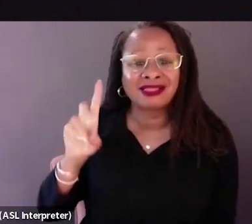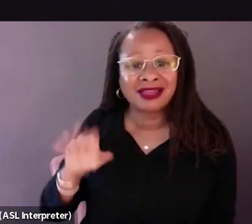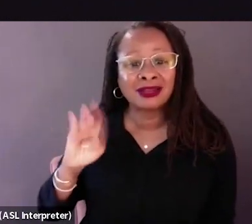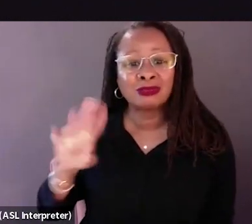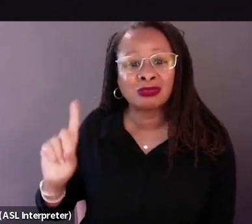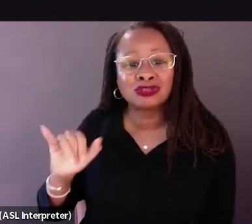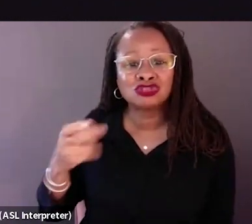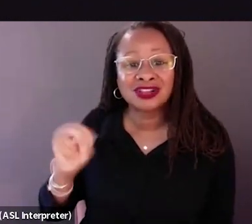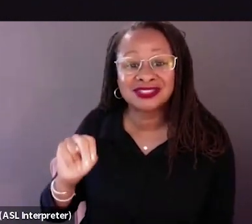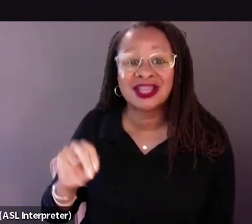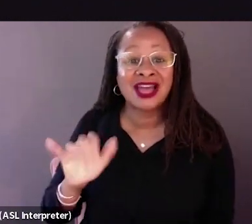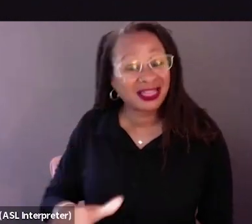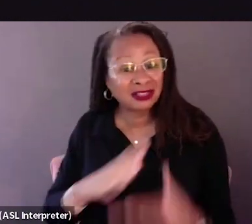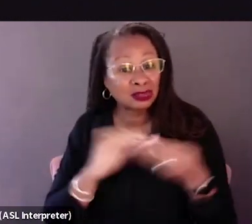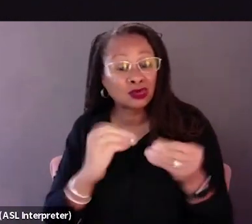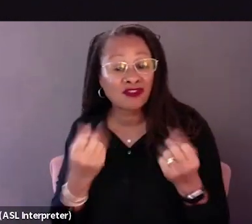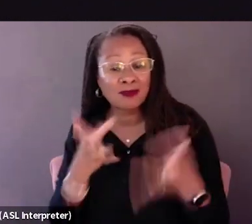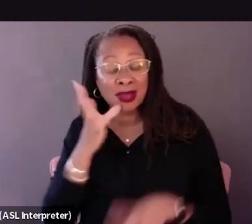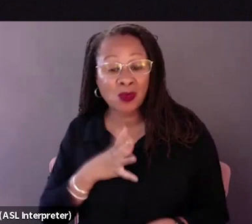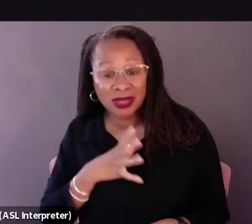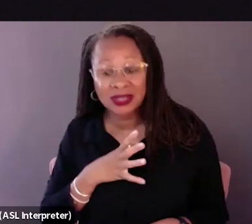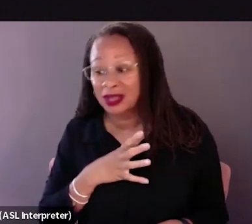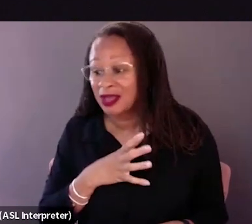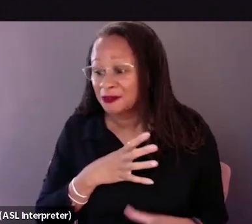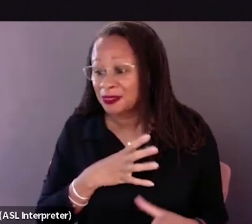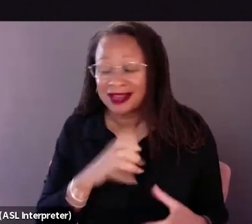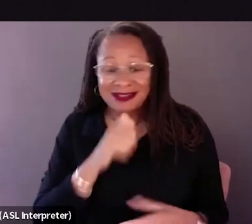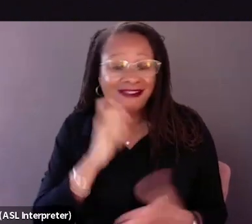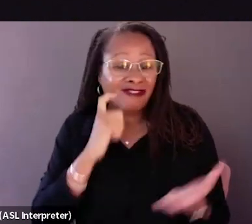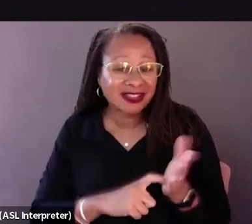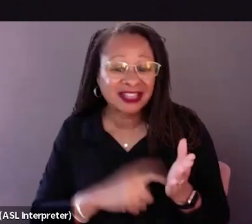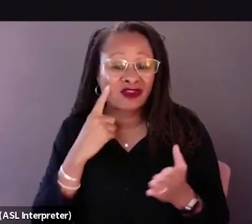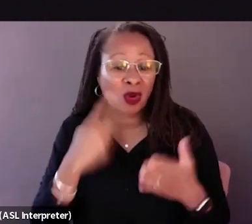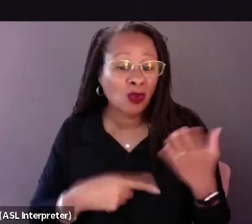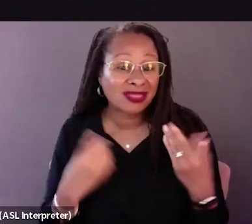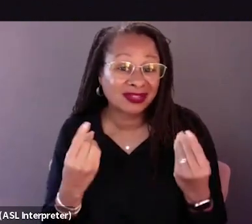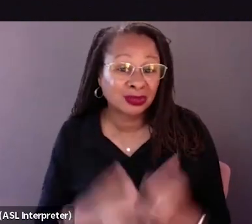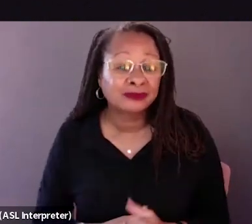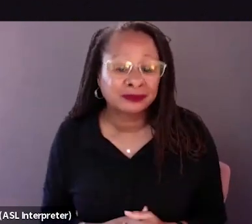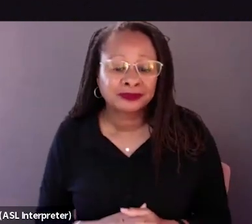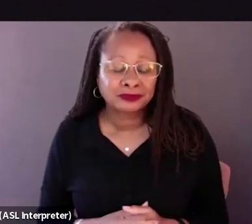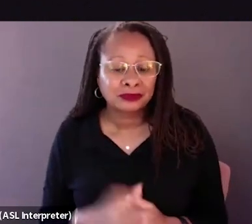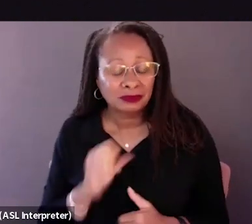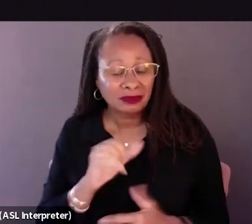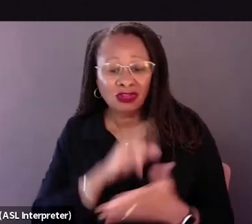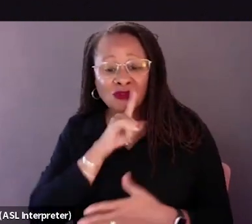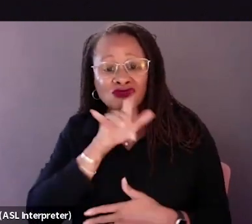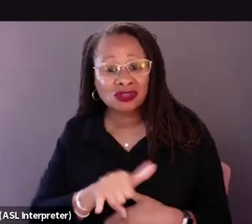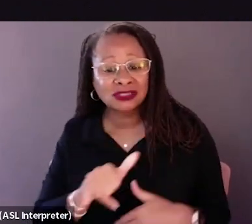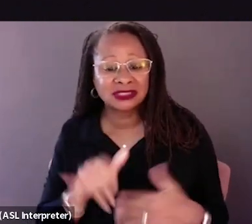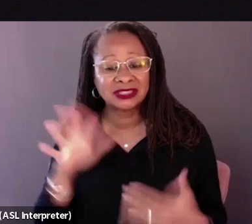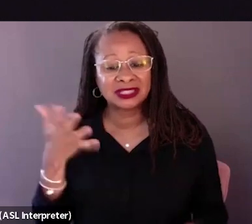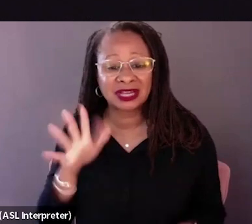of so many women who are just not recognized for what they do. And so that really was the kind